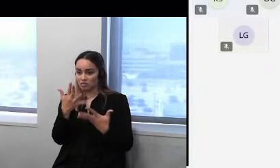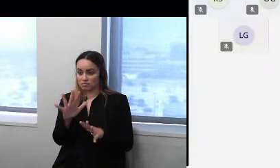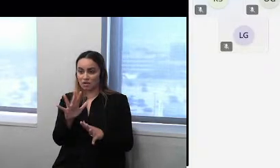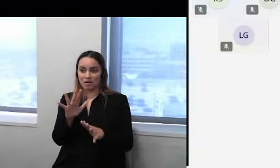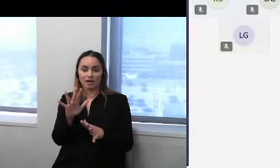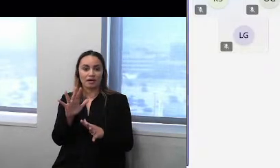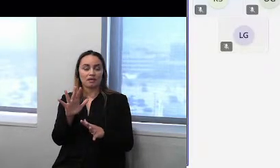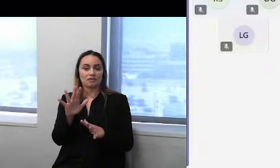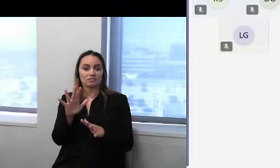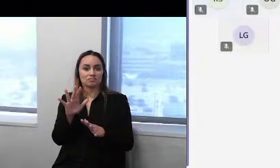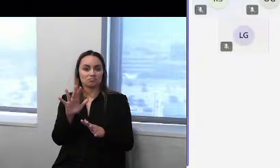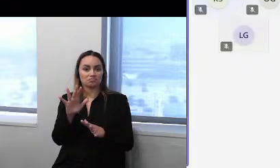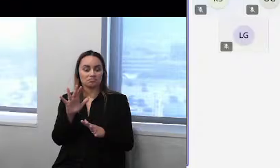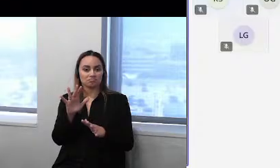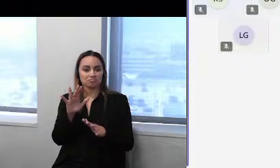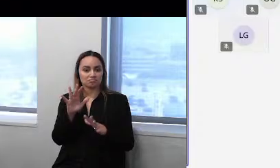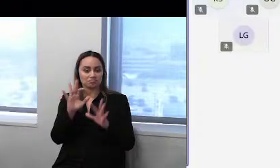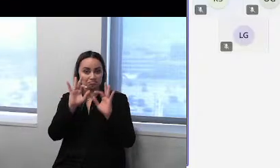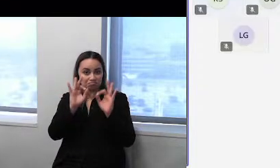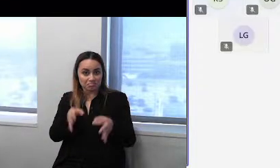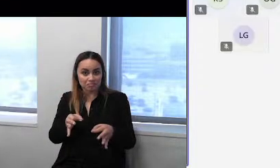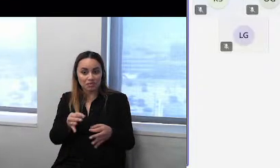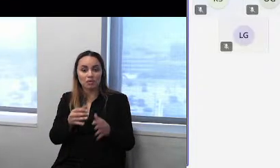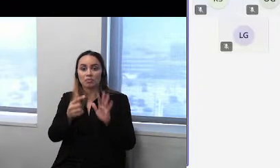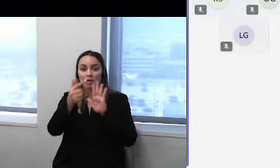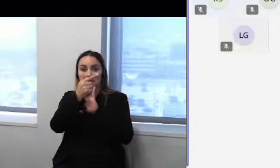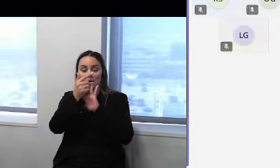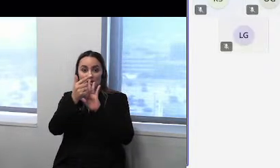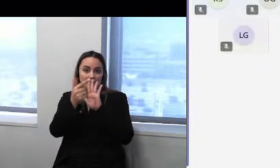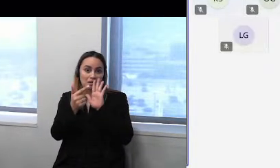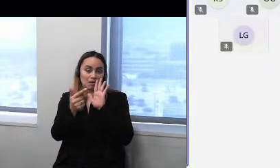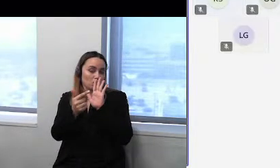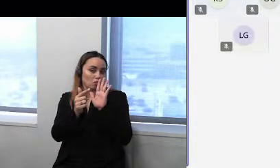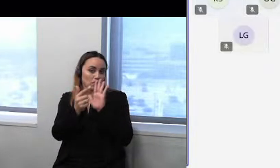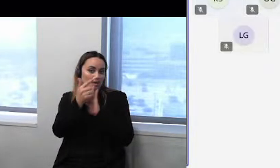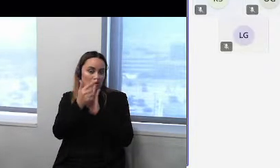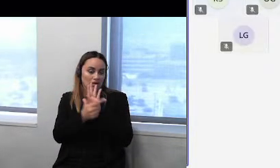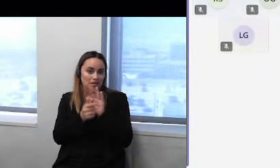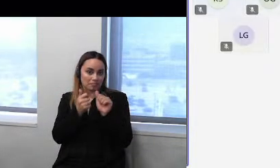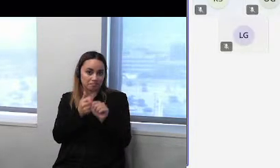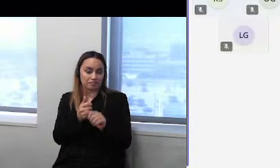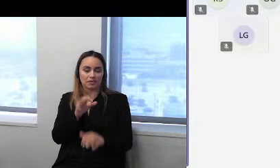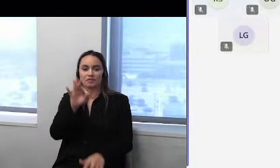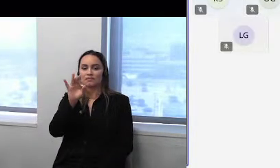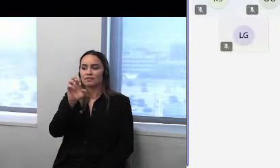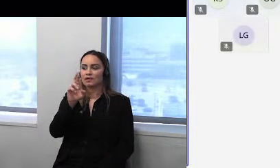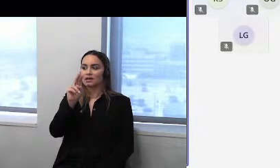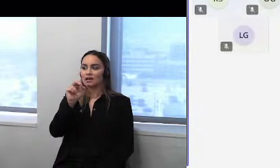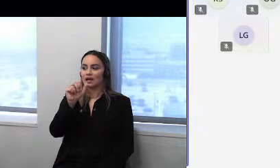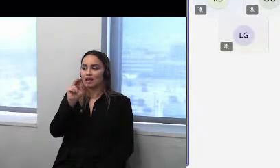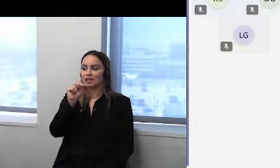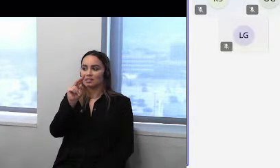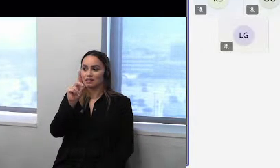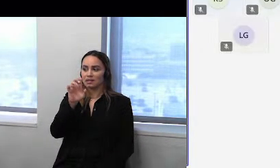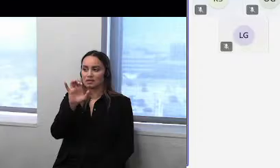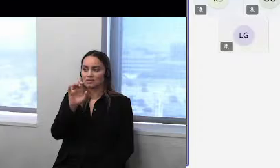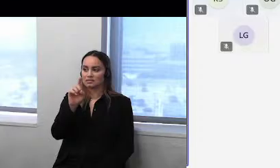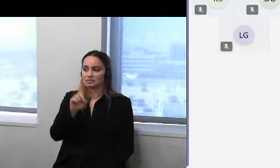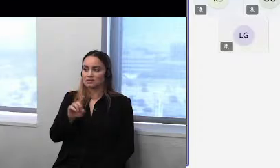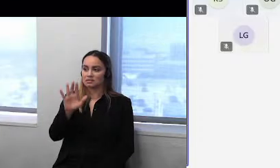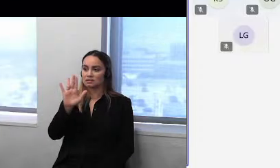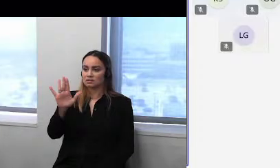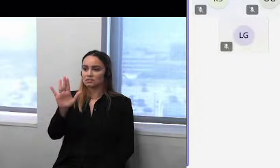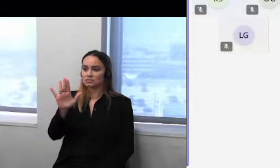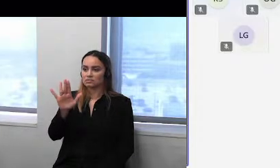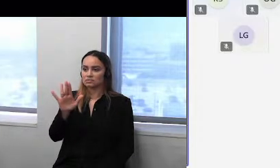Yes, it's a law. Okay. Mr. Hernandez, it's your turn. Thank you, sir. Thank Thank you. you, Mr. Brady. Thank you. Mr. Melendez,